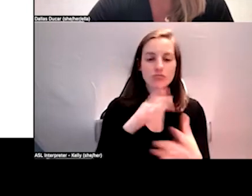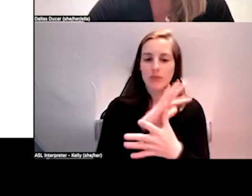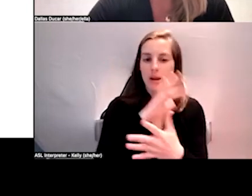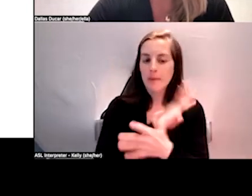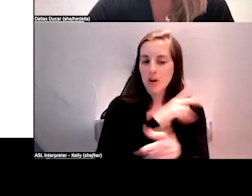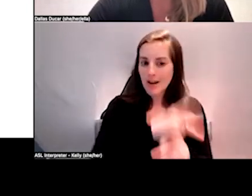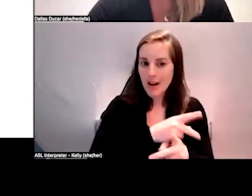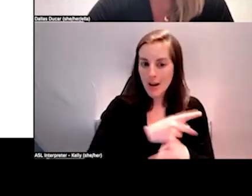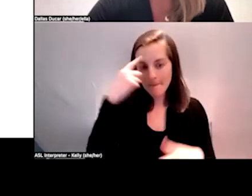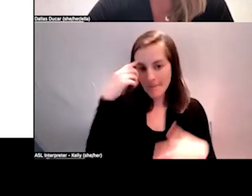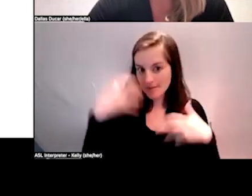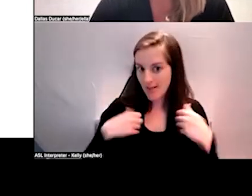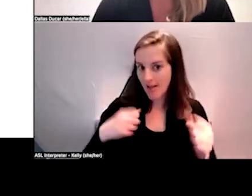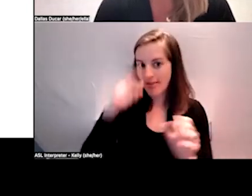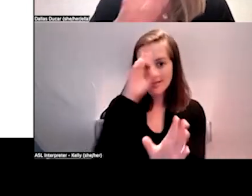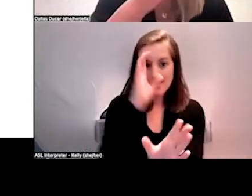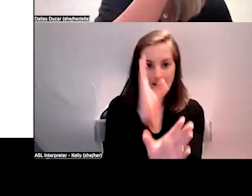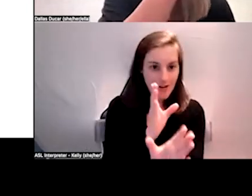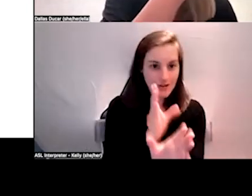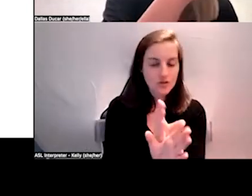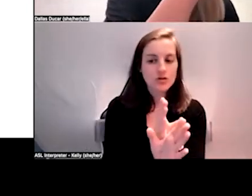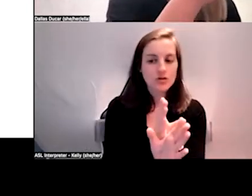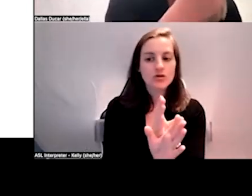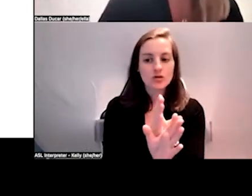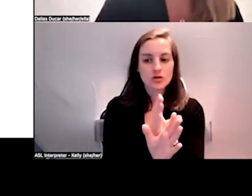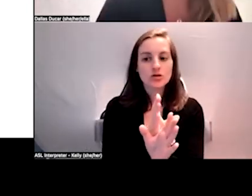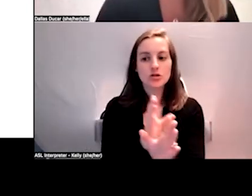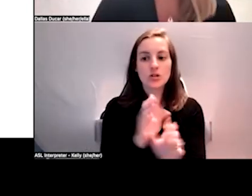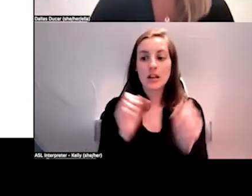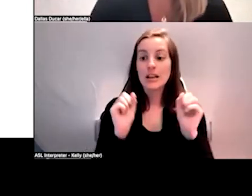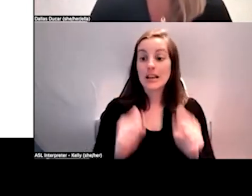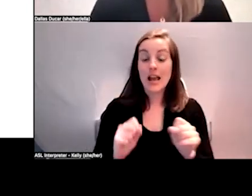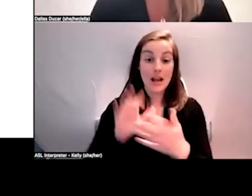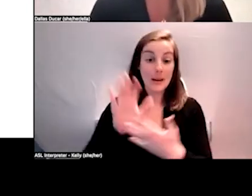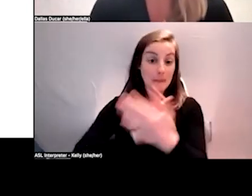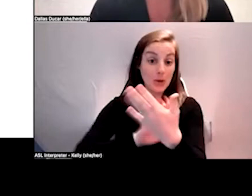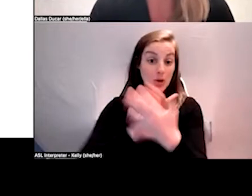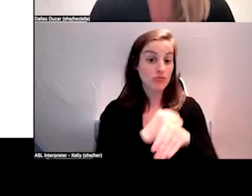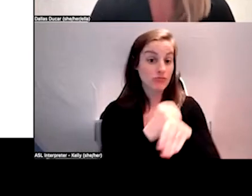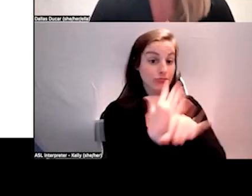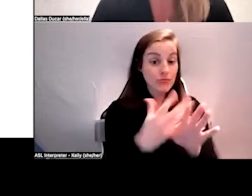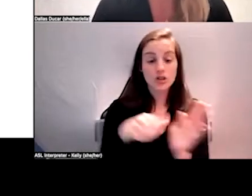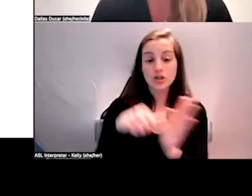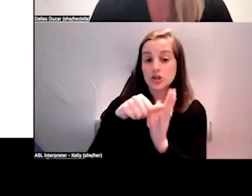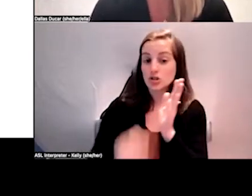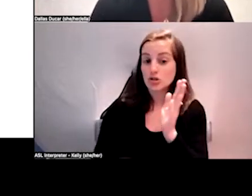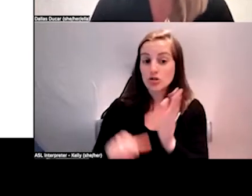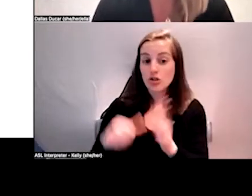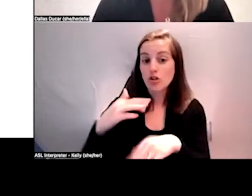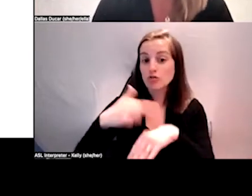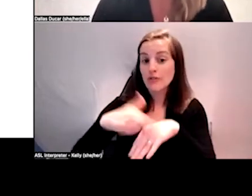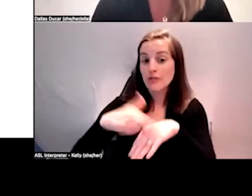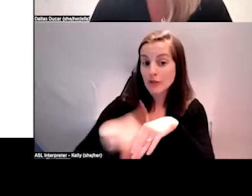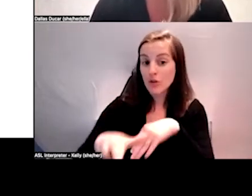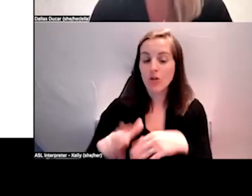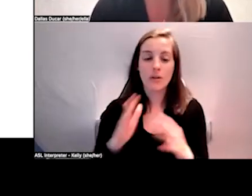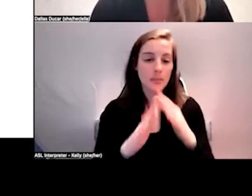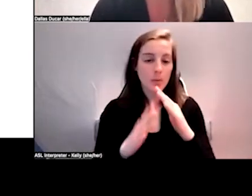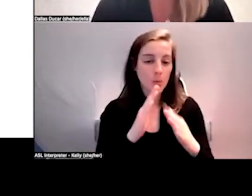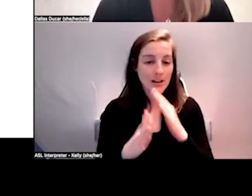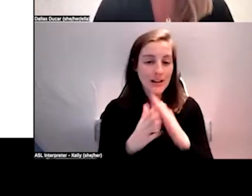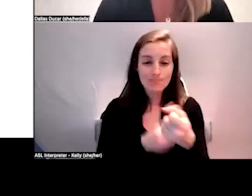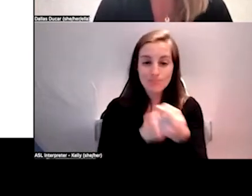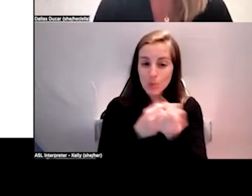psychiatry, and over telehealth or in person, do surgical referrals, community support services, clothing